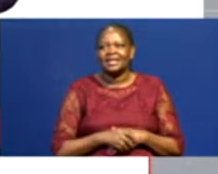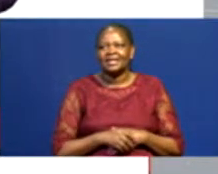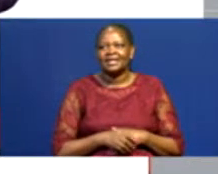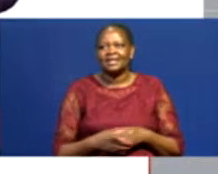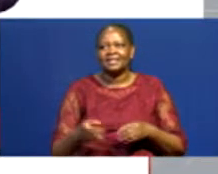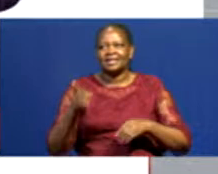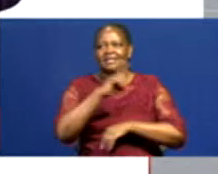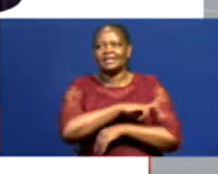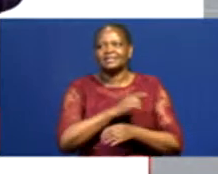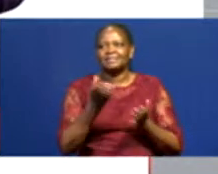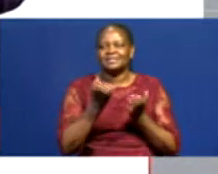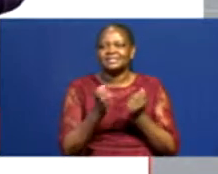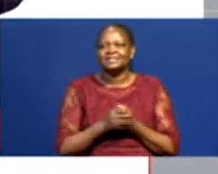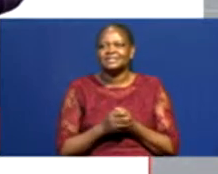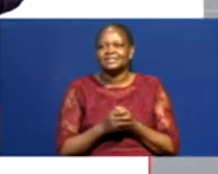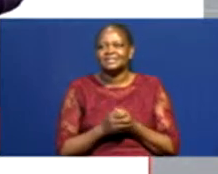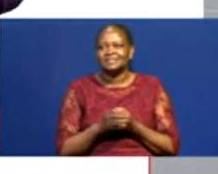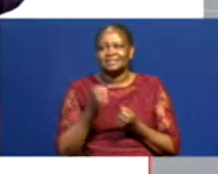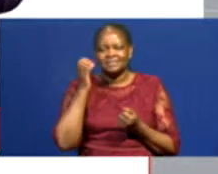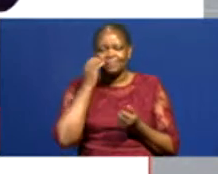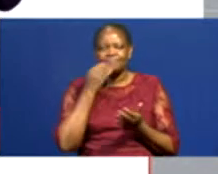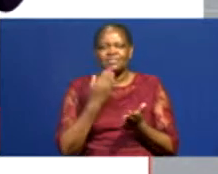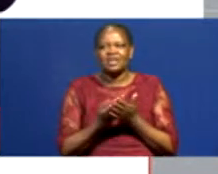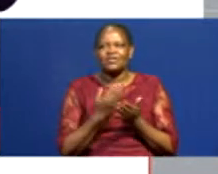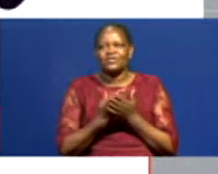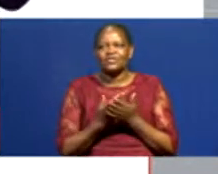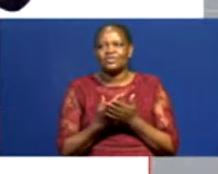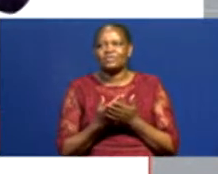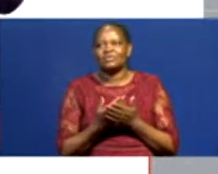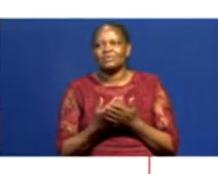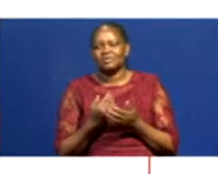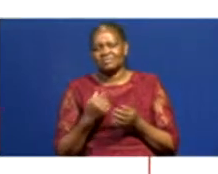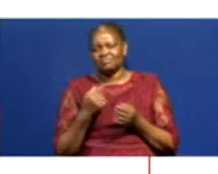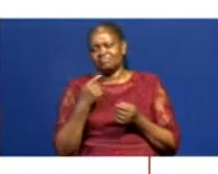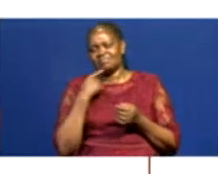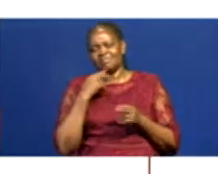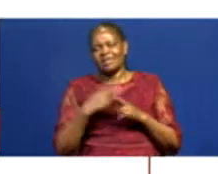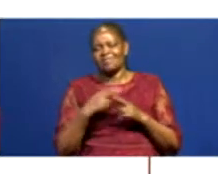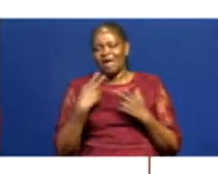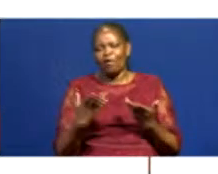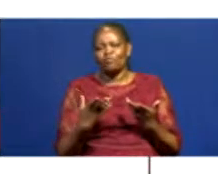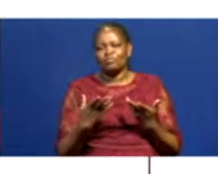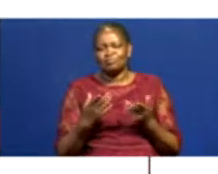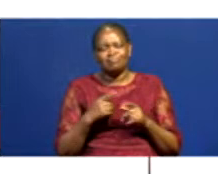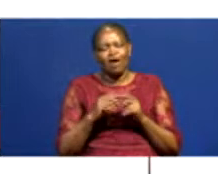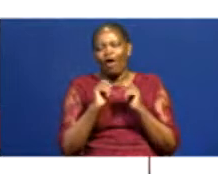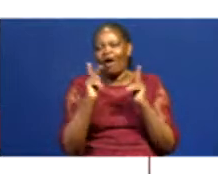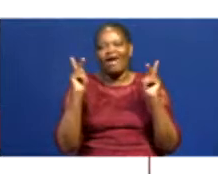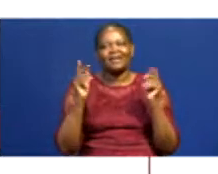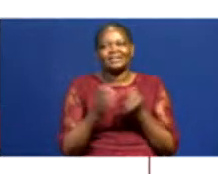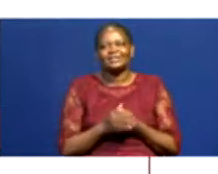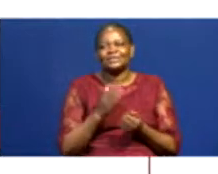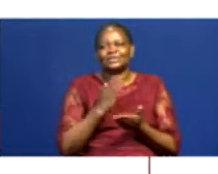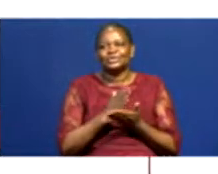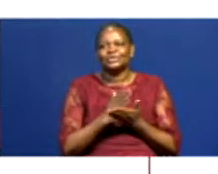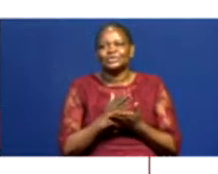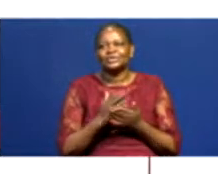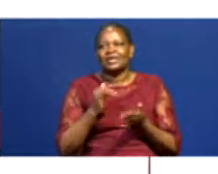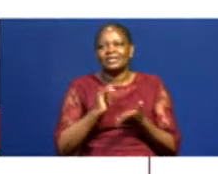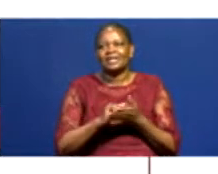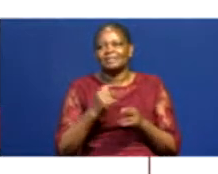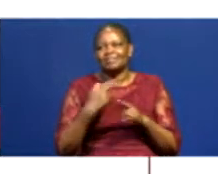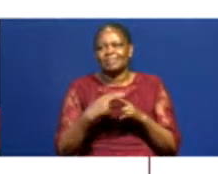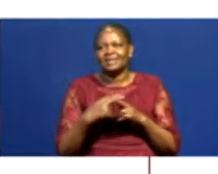day's business. Tom, thank you. I wonder why you're saying my name like that. But it's fine. Yes, my name is Betty Kiptum. Let's